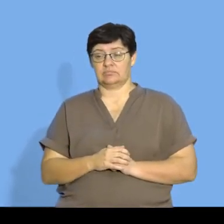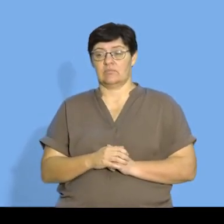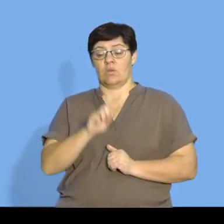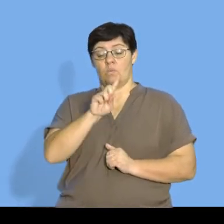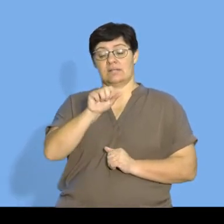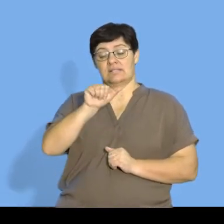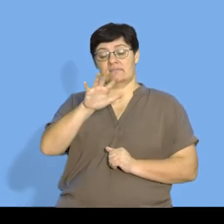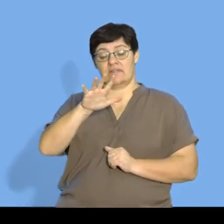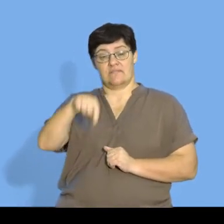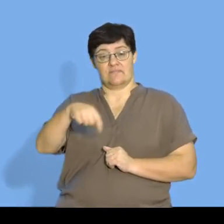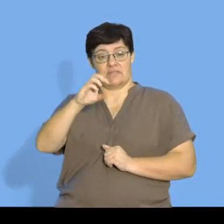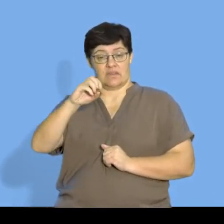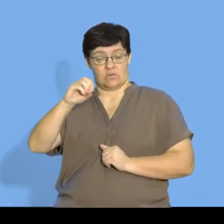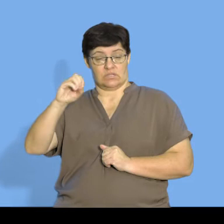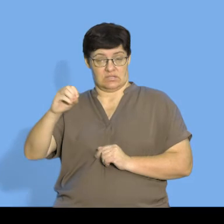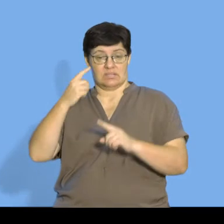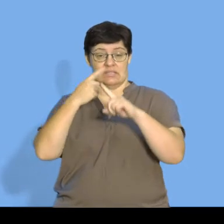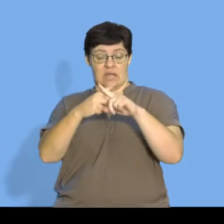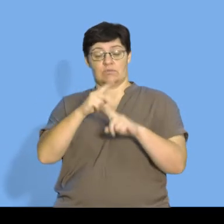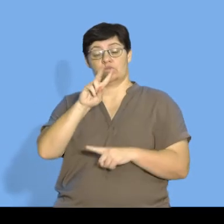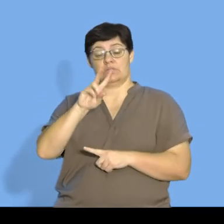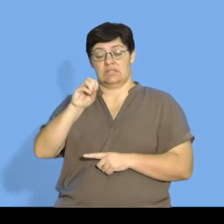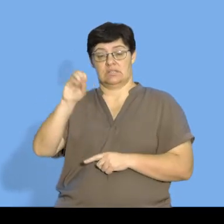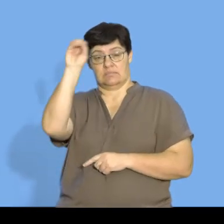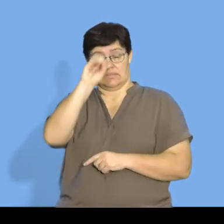have 165,000.